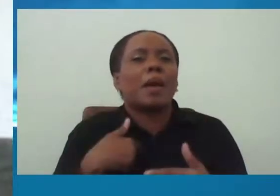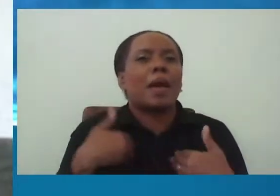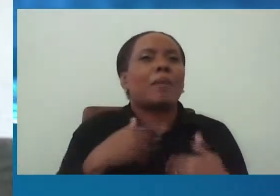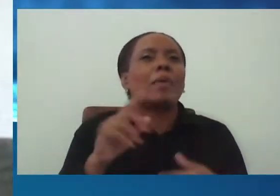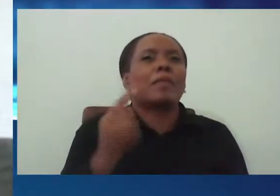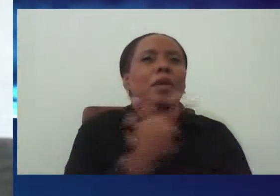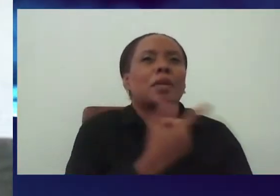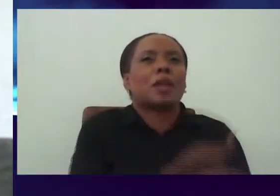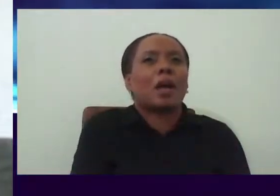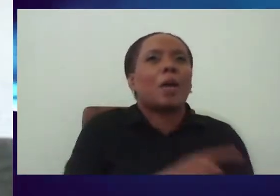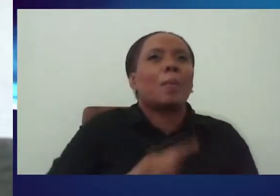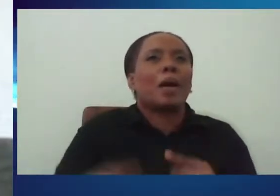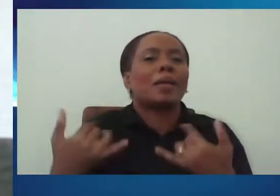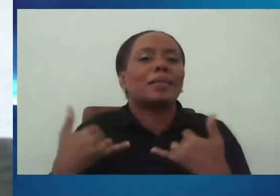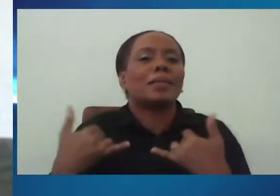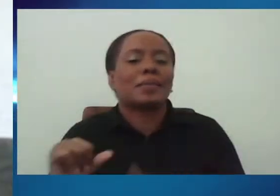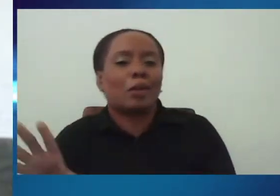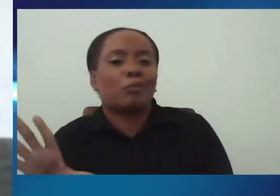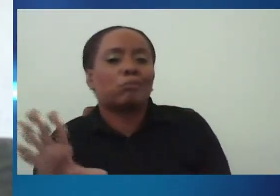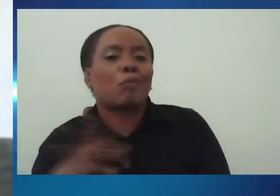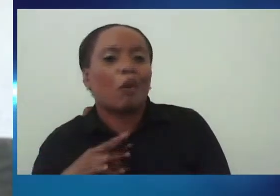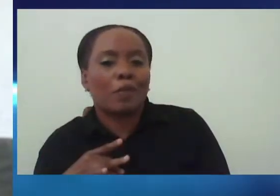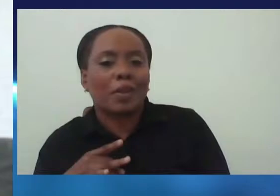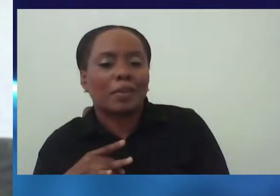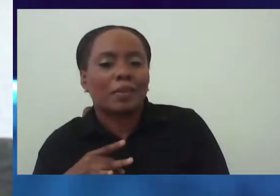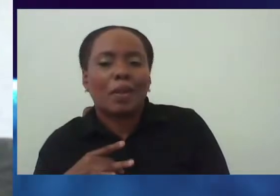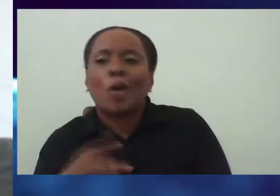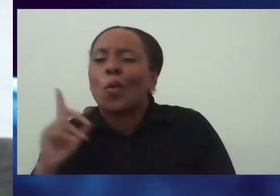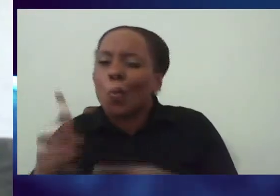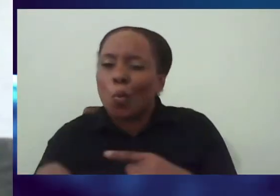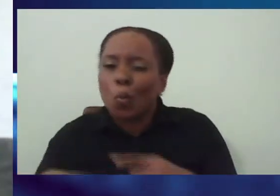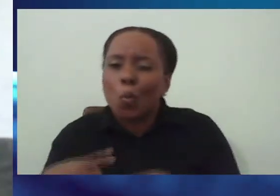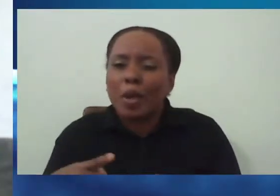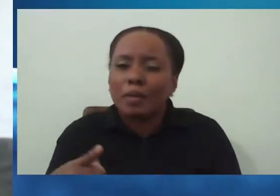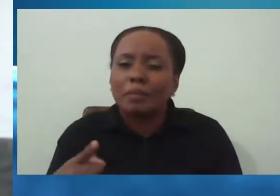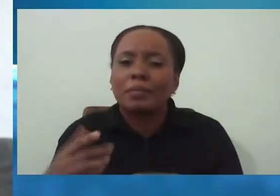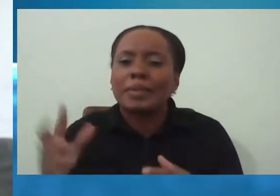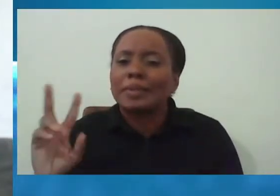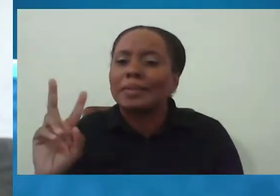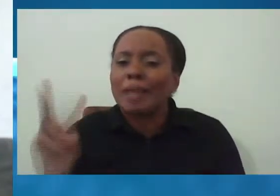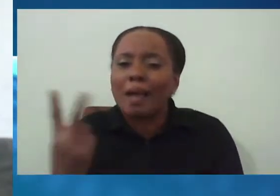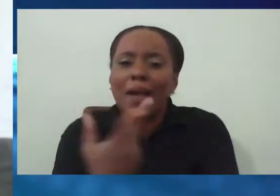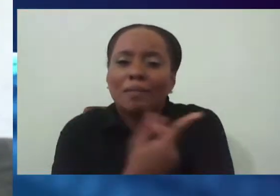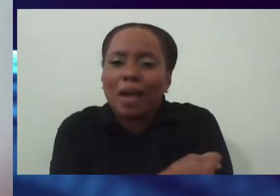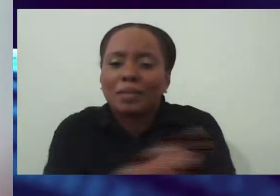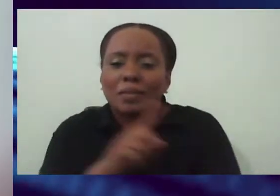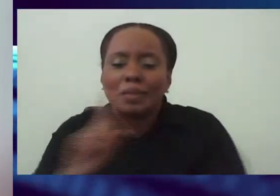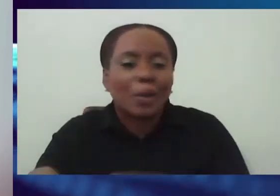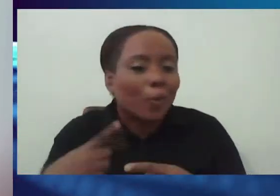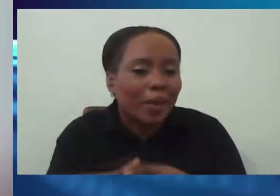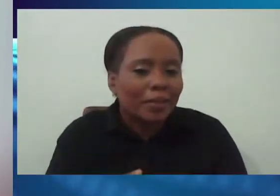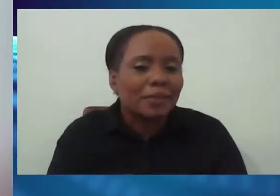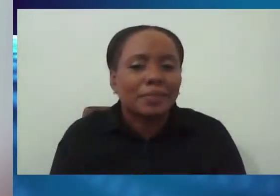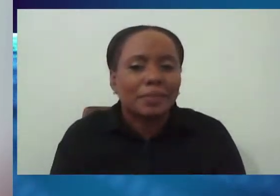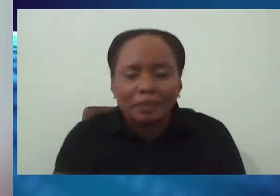after that would it take for me to get the second vaccine? Right. So that's